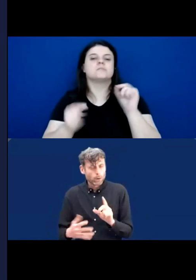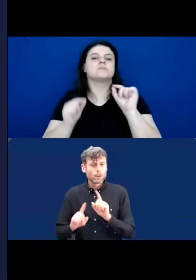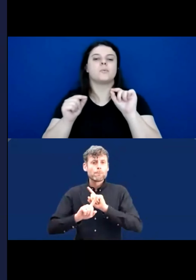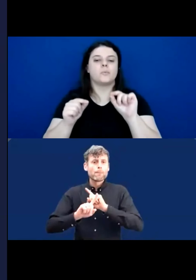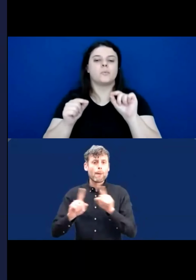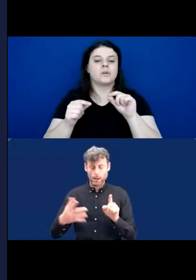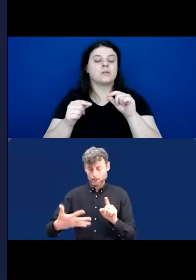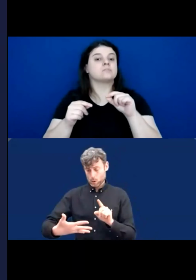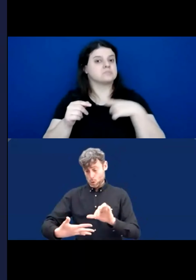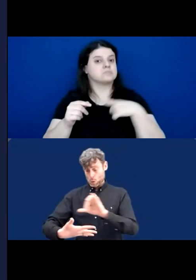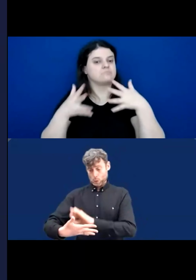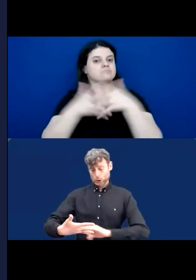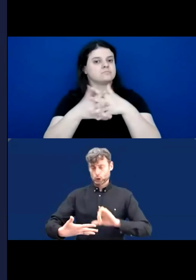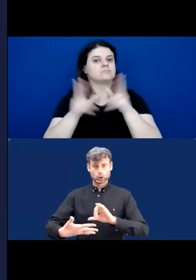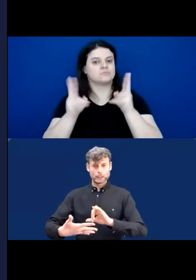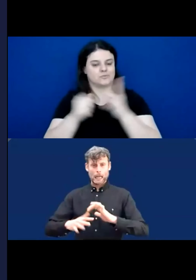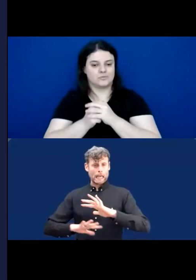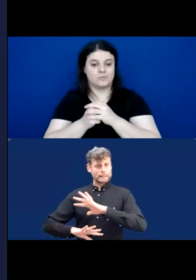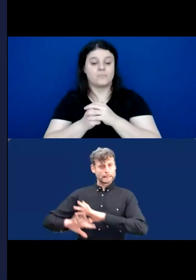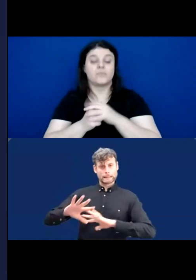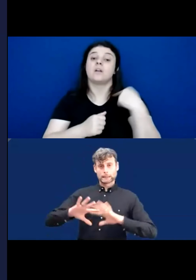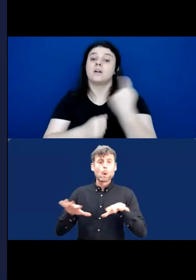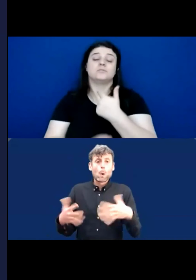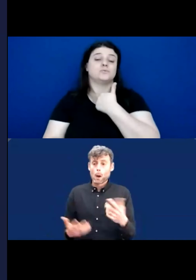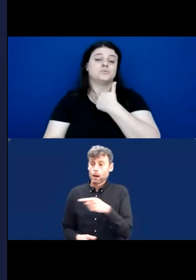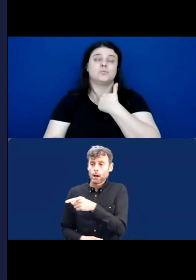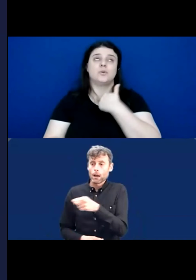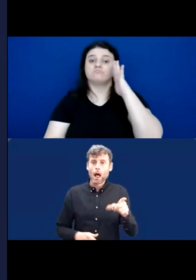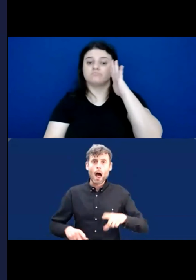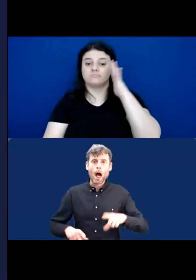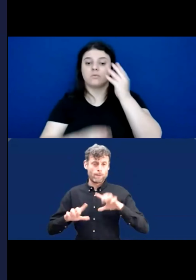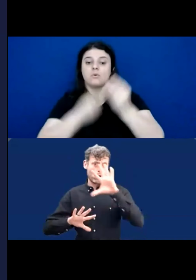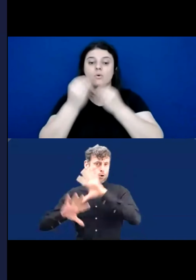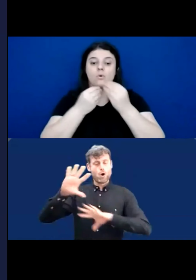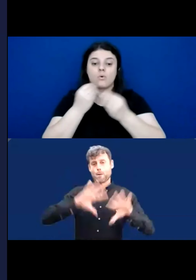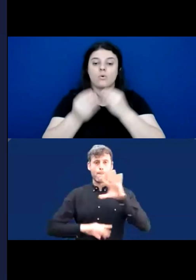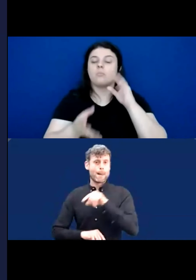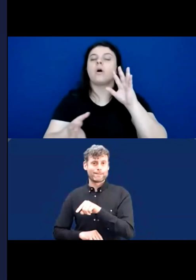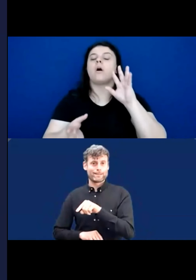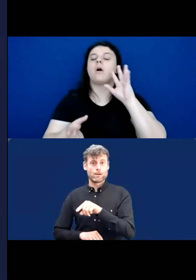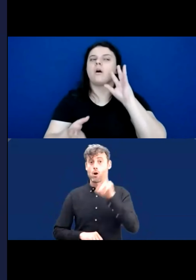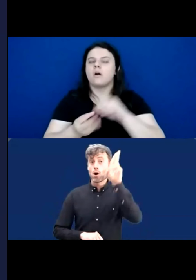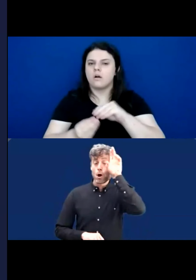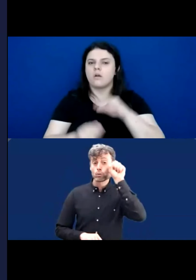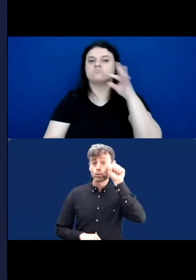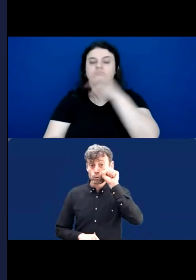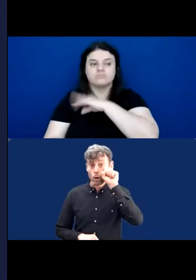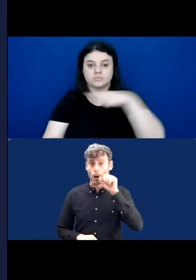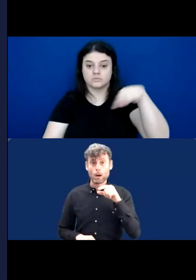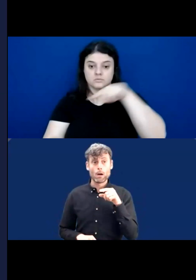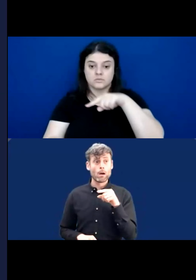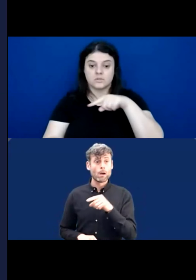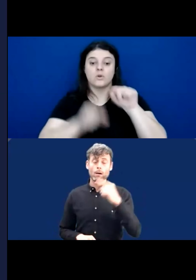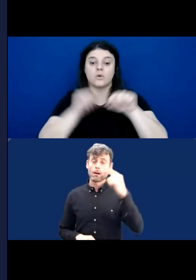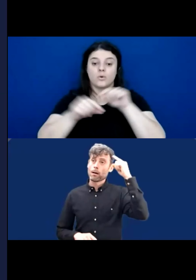complexity. So we cannot draw the conclusion that people with Usher syndrome automatically have a poor